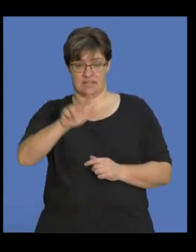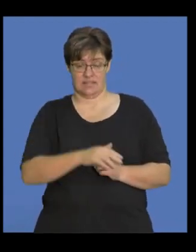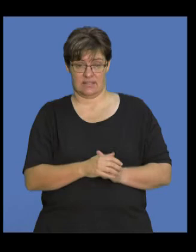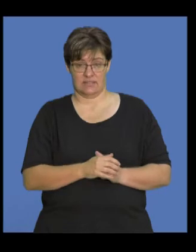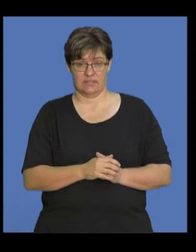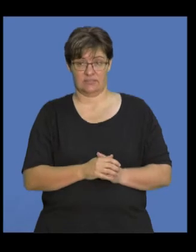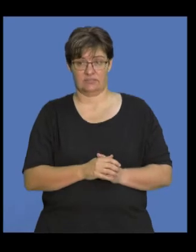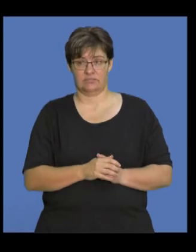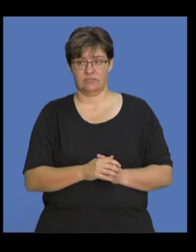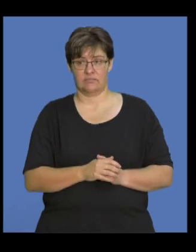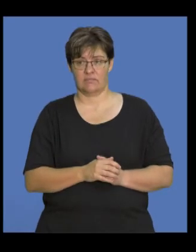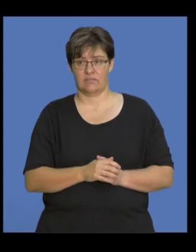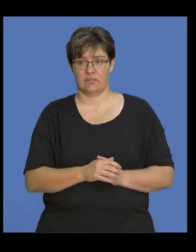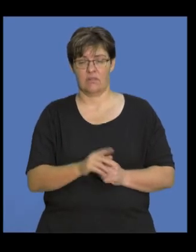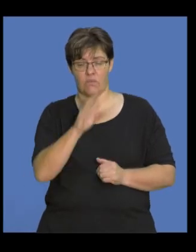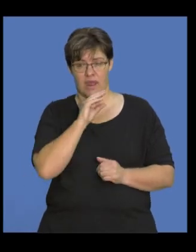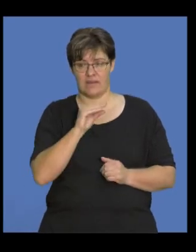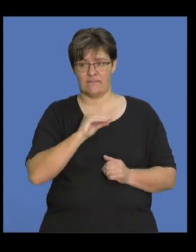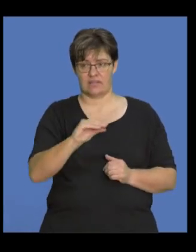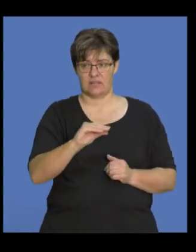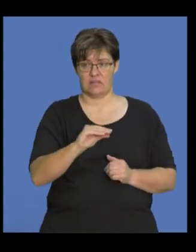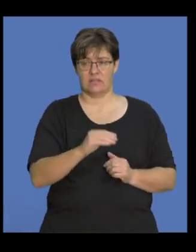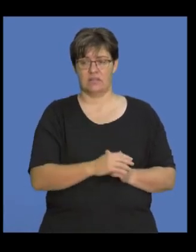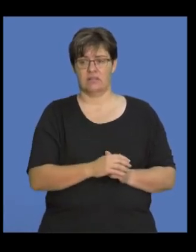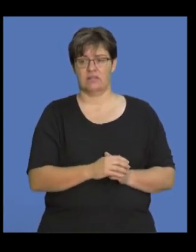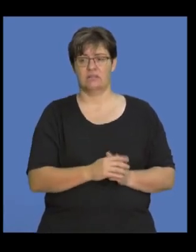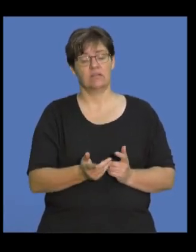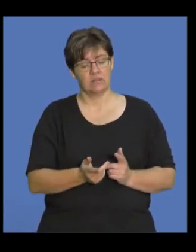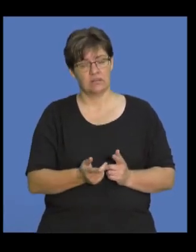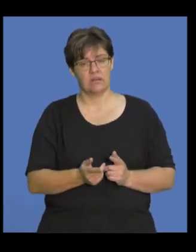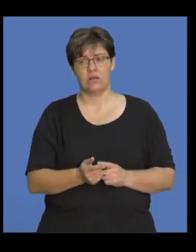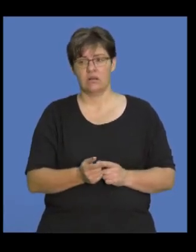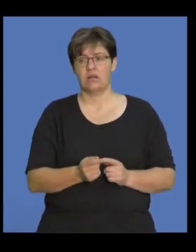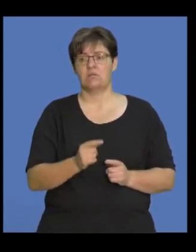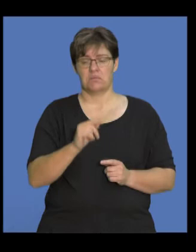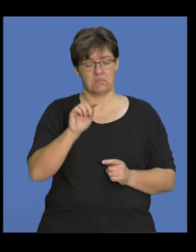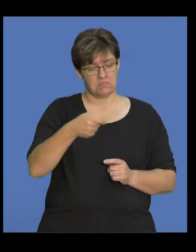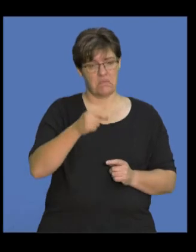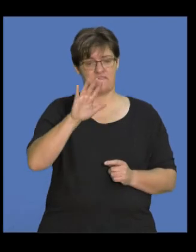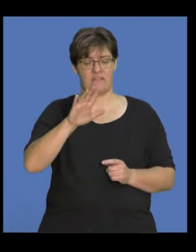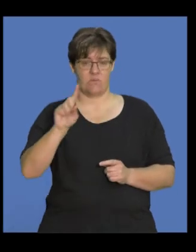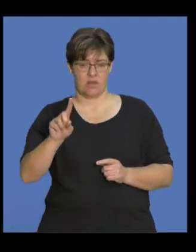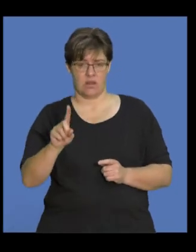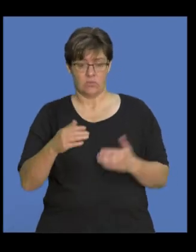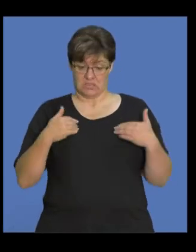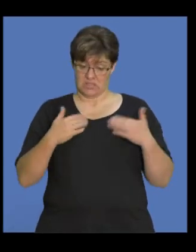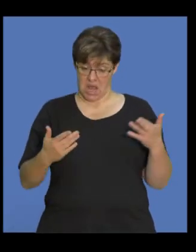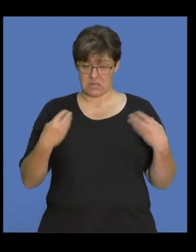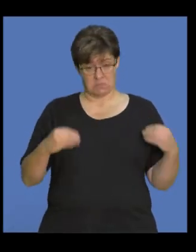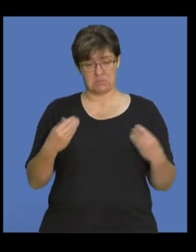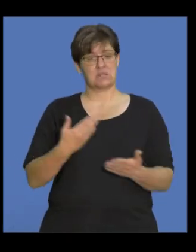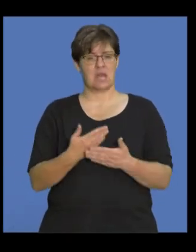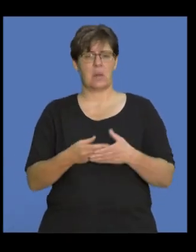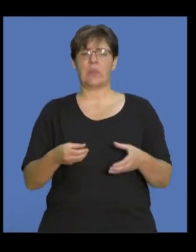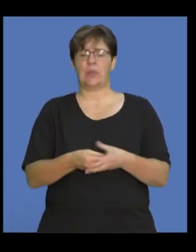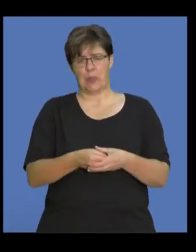7,898 as his investment amount, which is quite good enough to actually start a